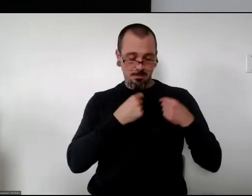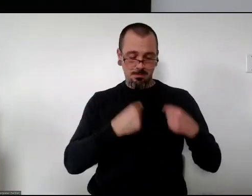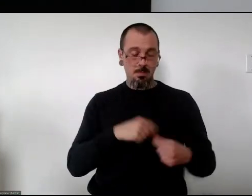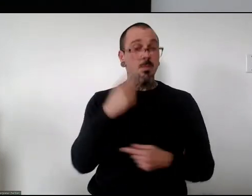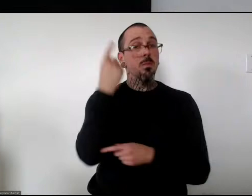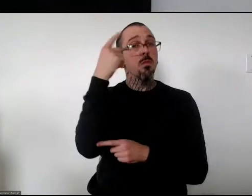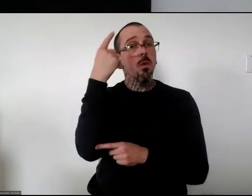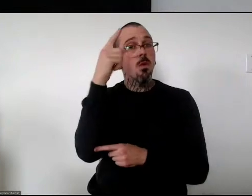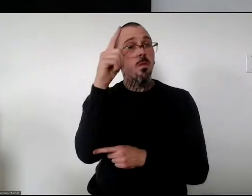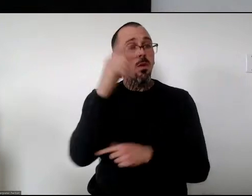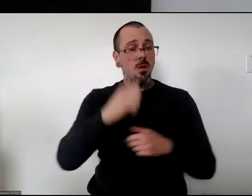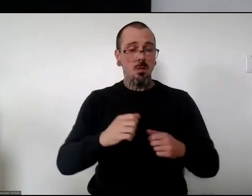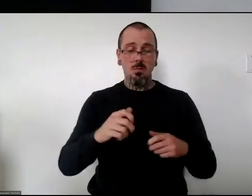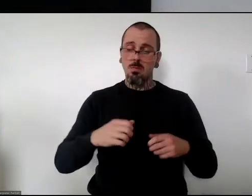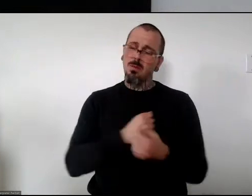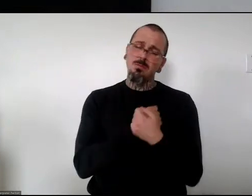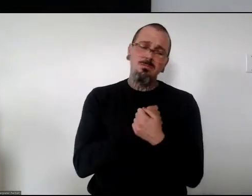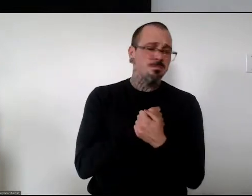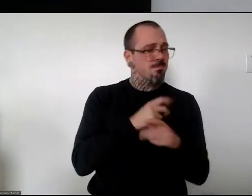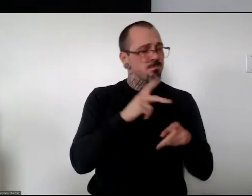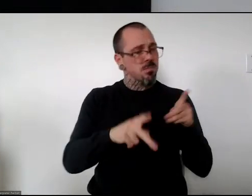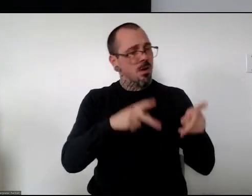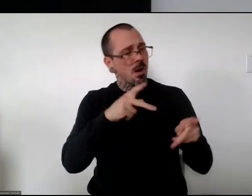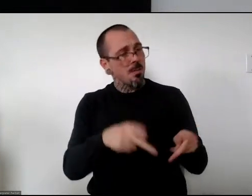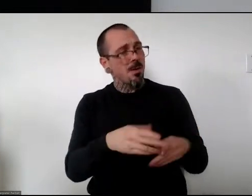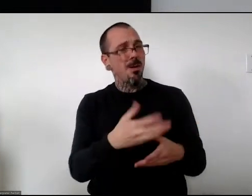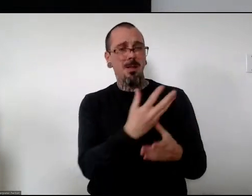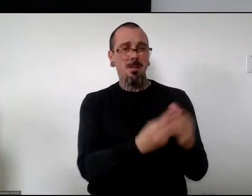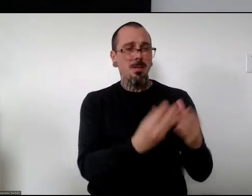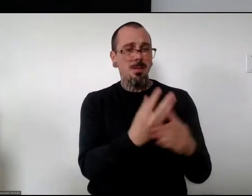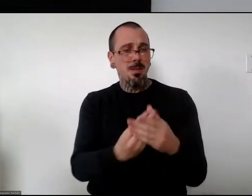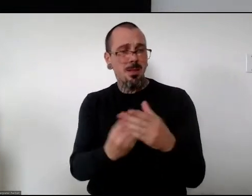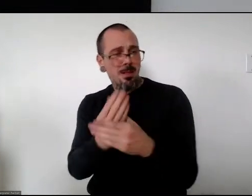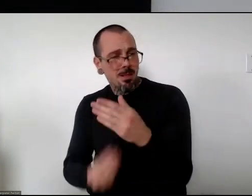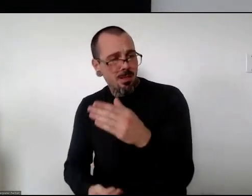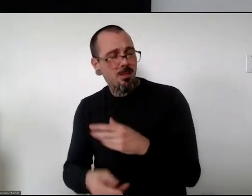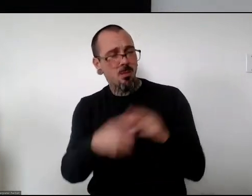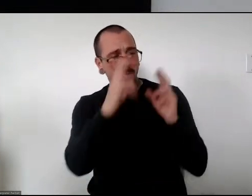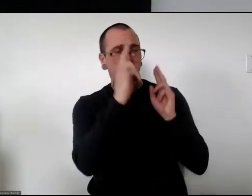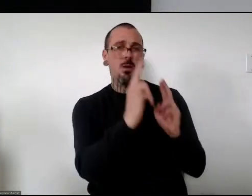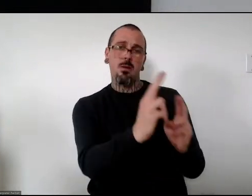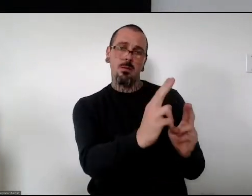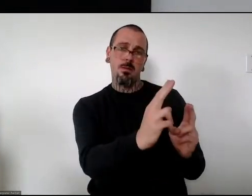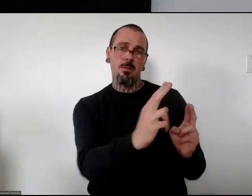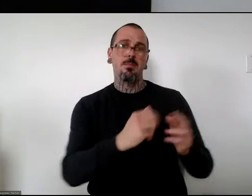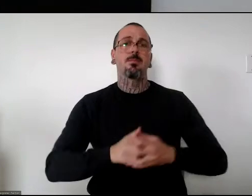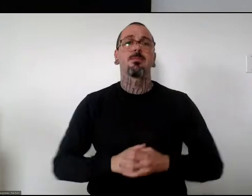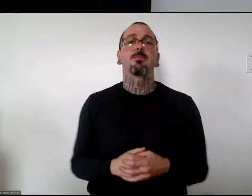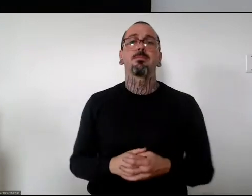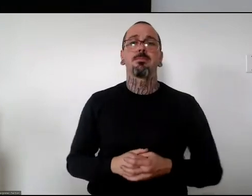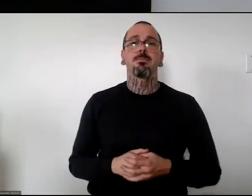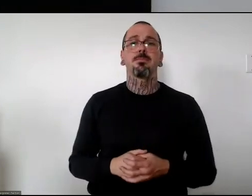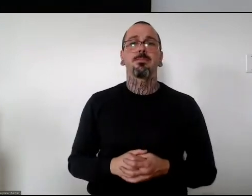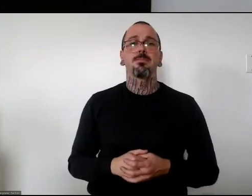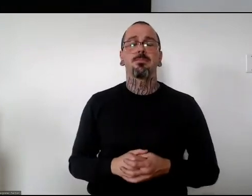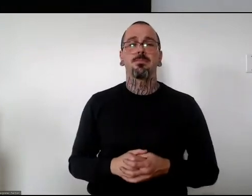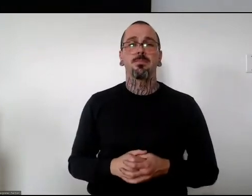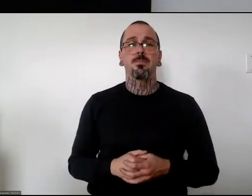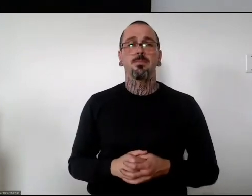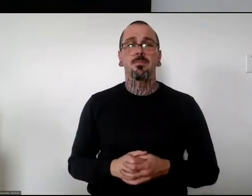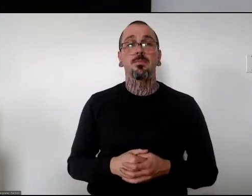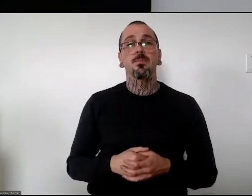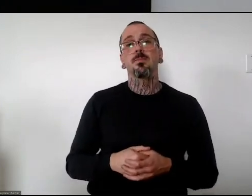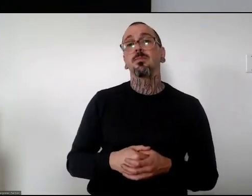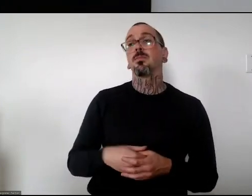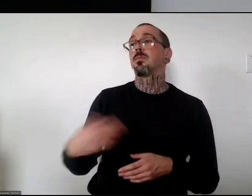that they have lost, who lost their lives. Shelters use the purple ribbon to raise